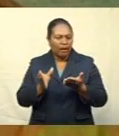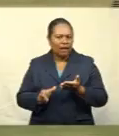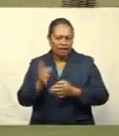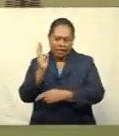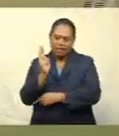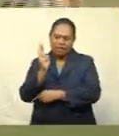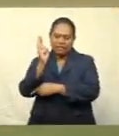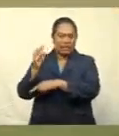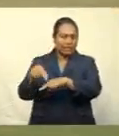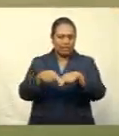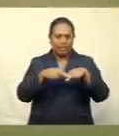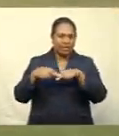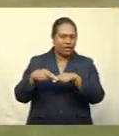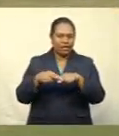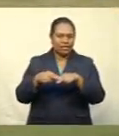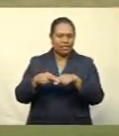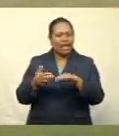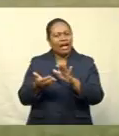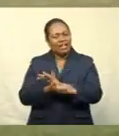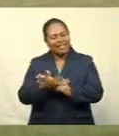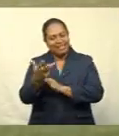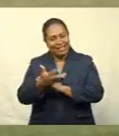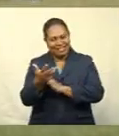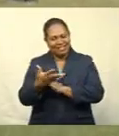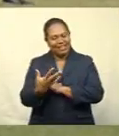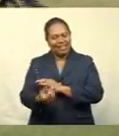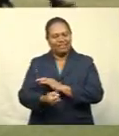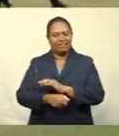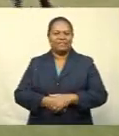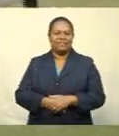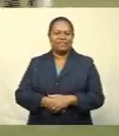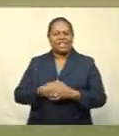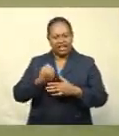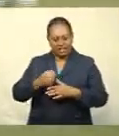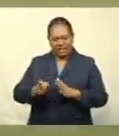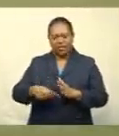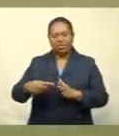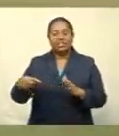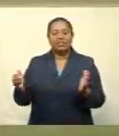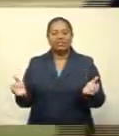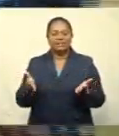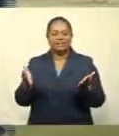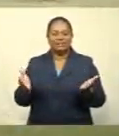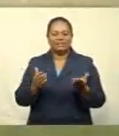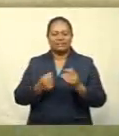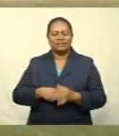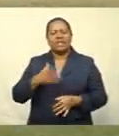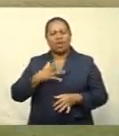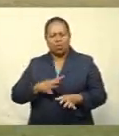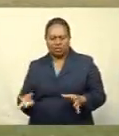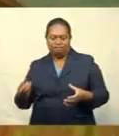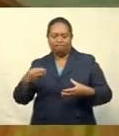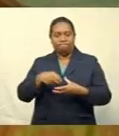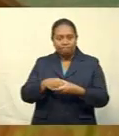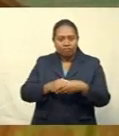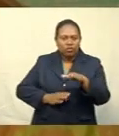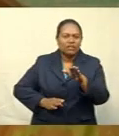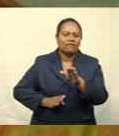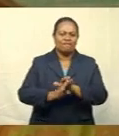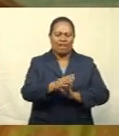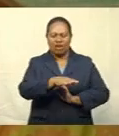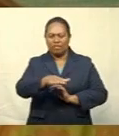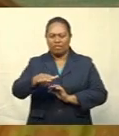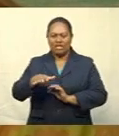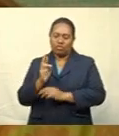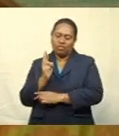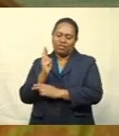Fiji under 19. They are still playing now, and we want to develop them further to represent